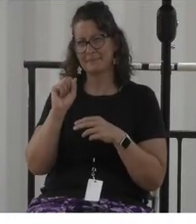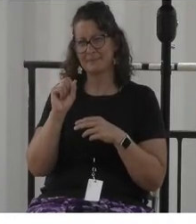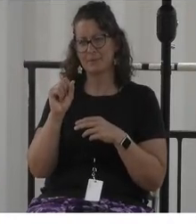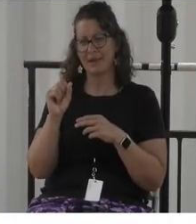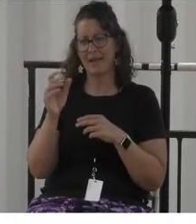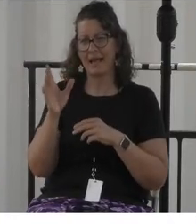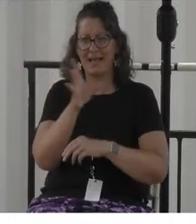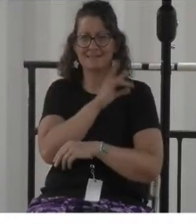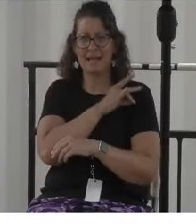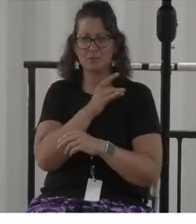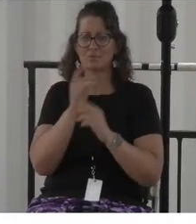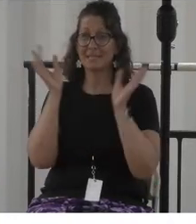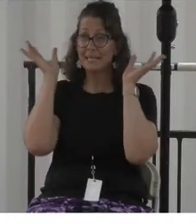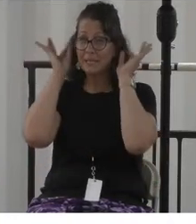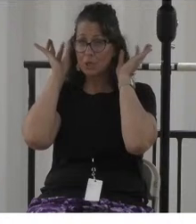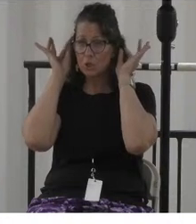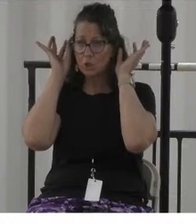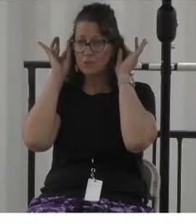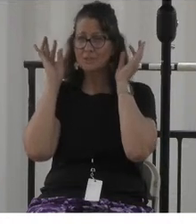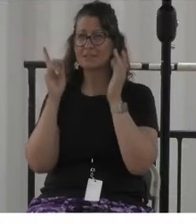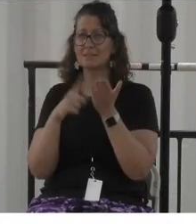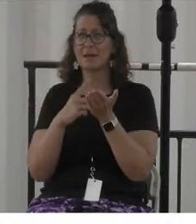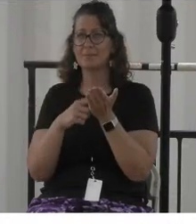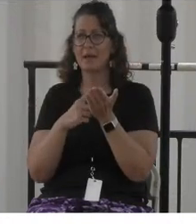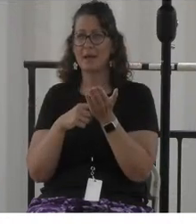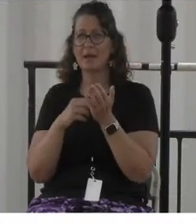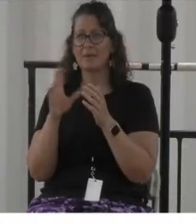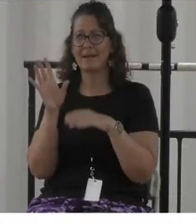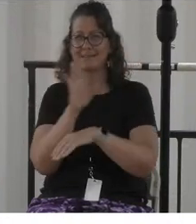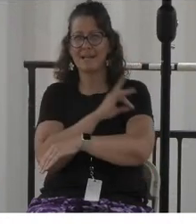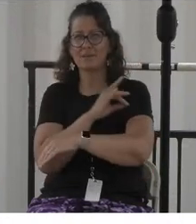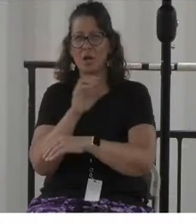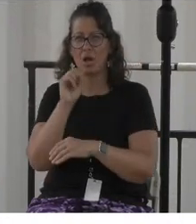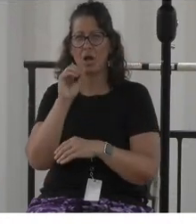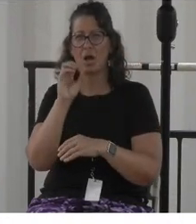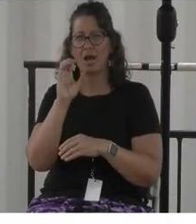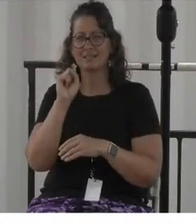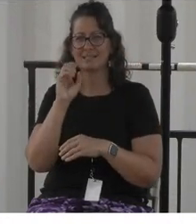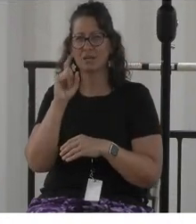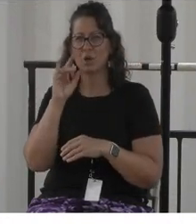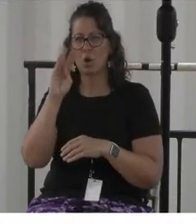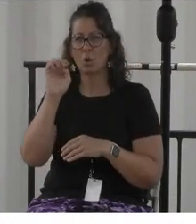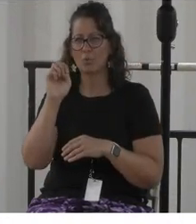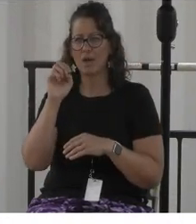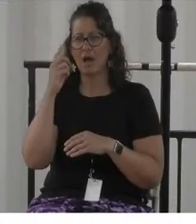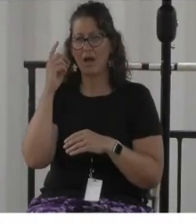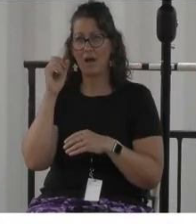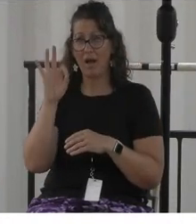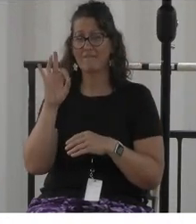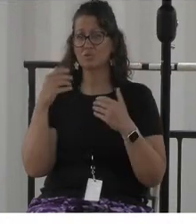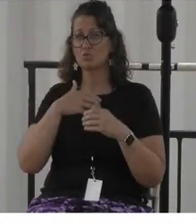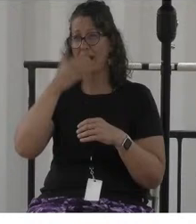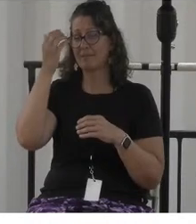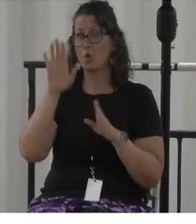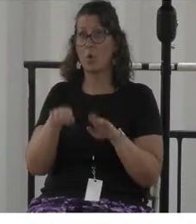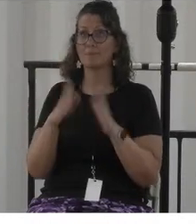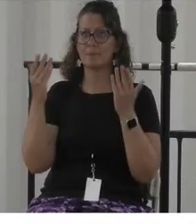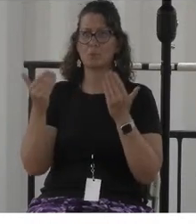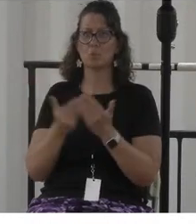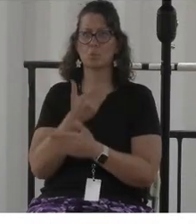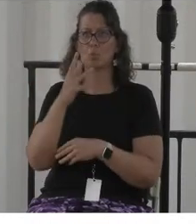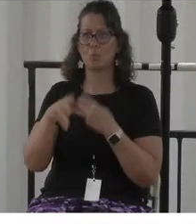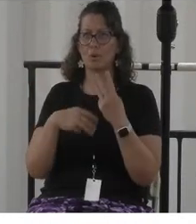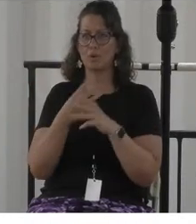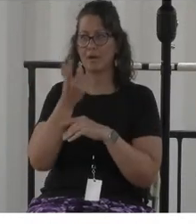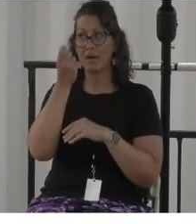attaching them to the ears and in some cases to the ossicone of these giraffe, opening up a whole new world for us to understand what these